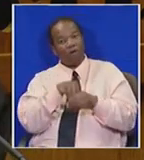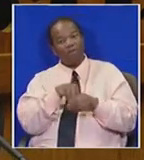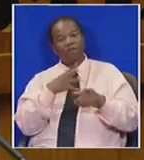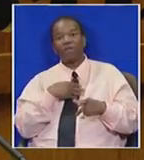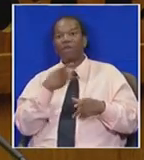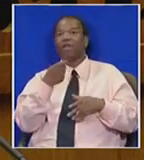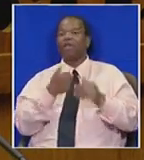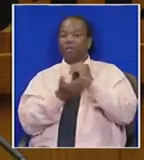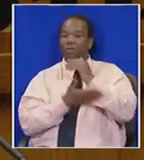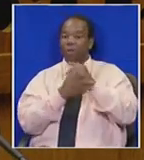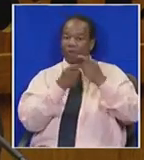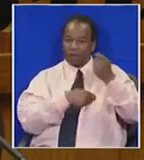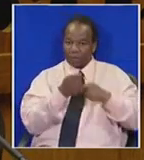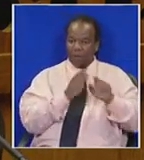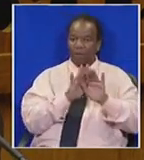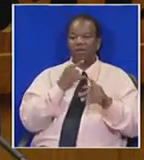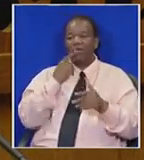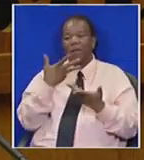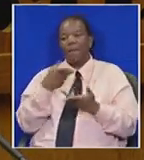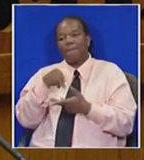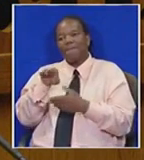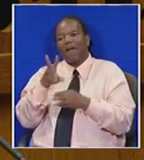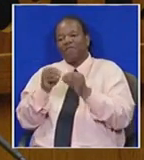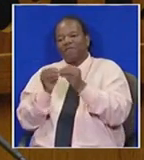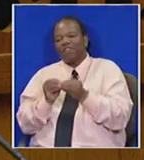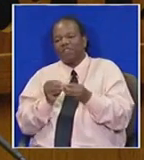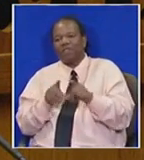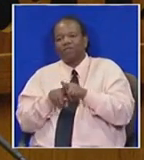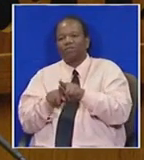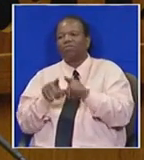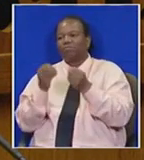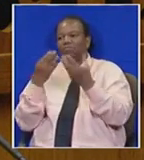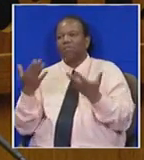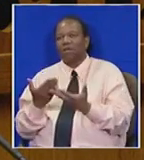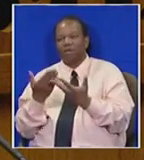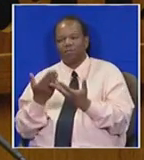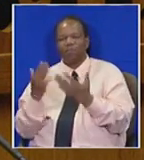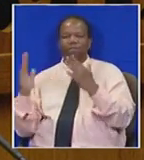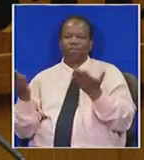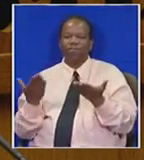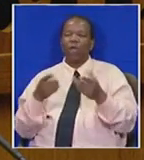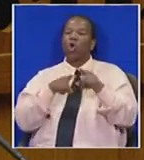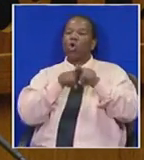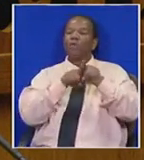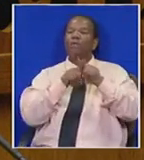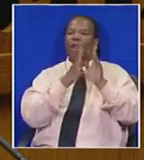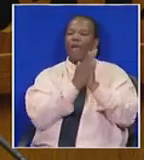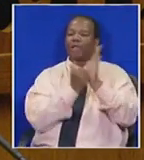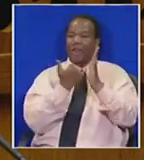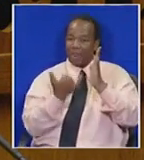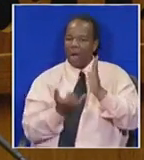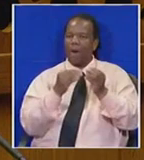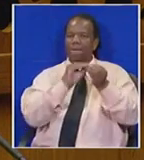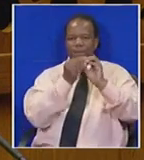well as widespread collusion and price fixing in many industries. The Competition Act has been amended to make